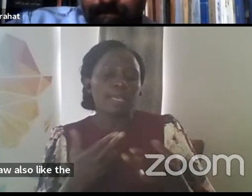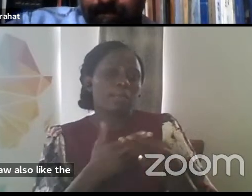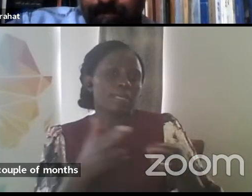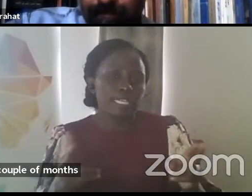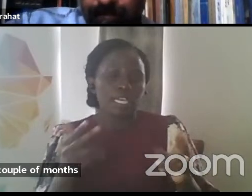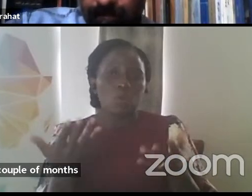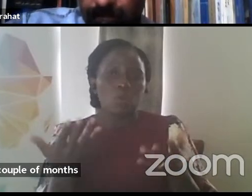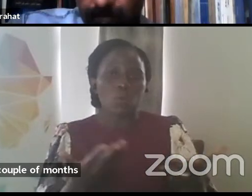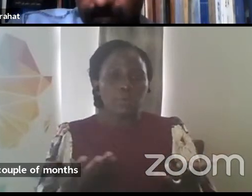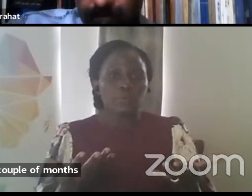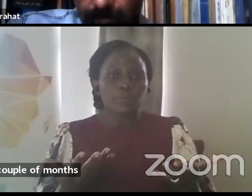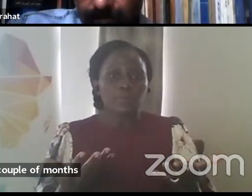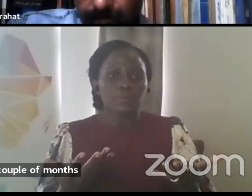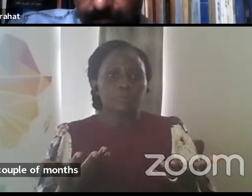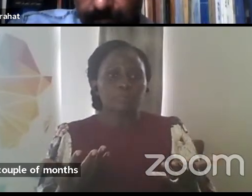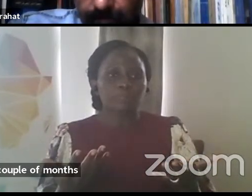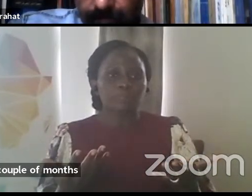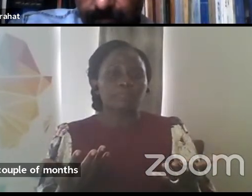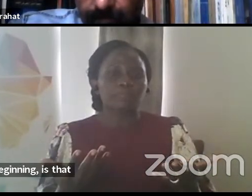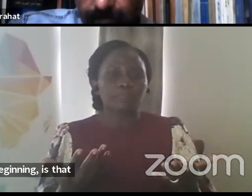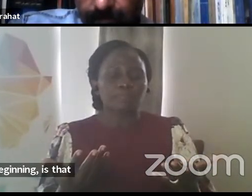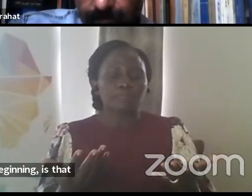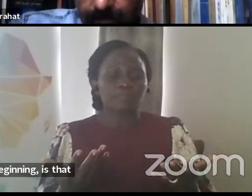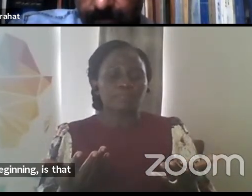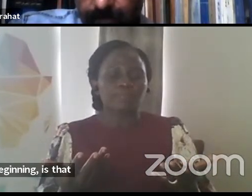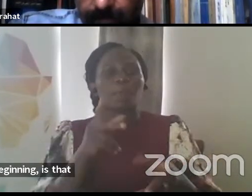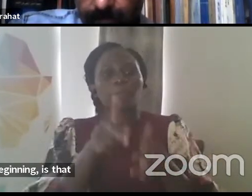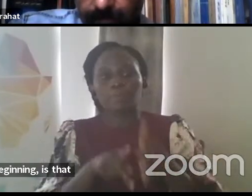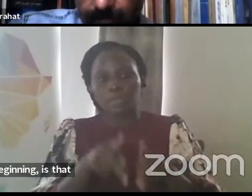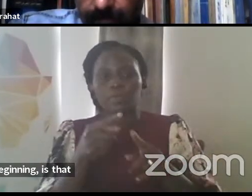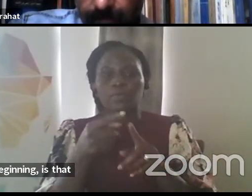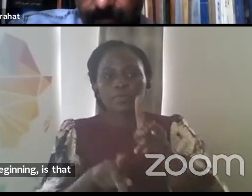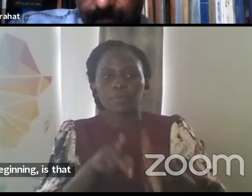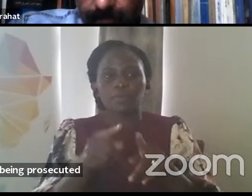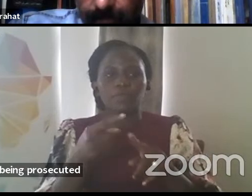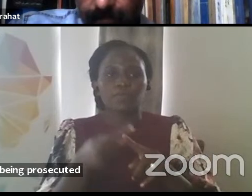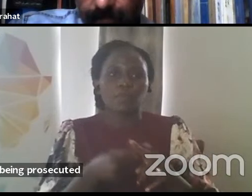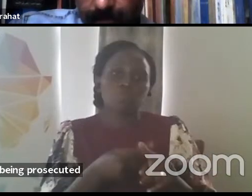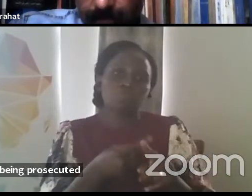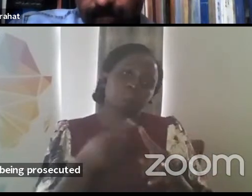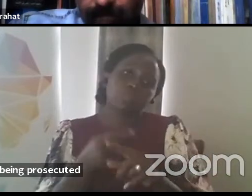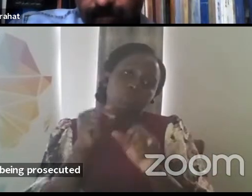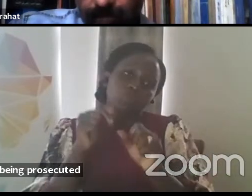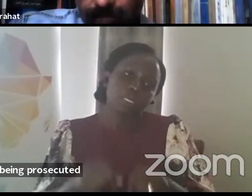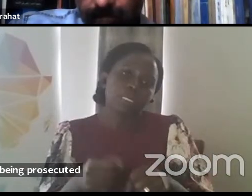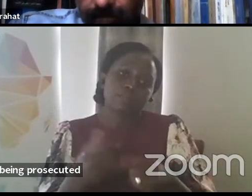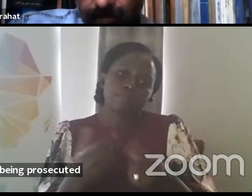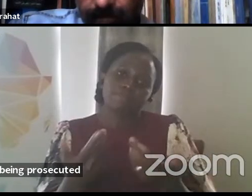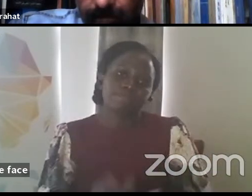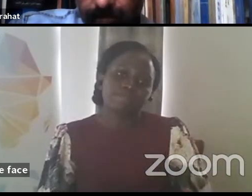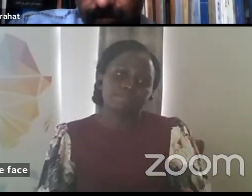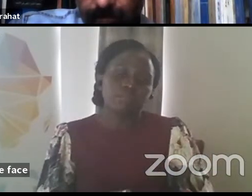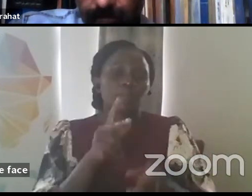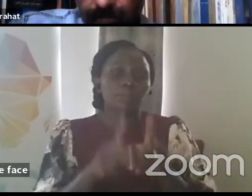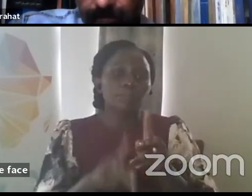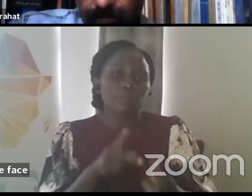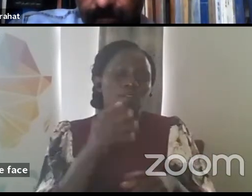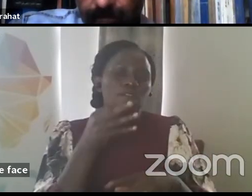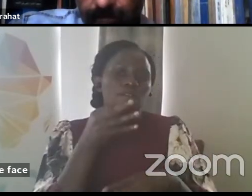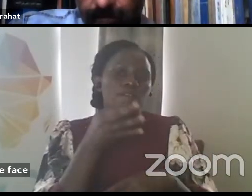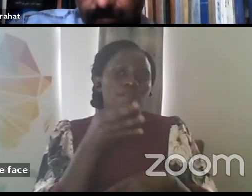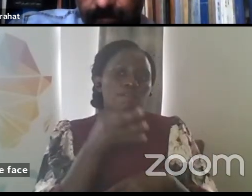we saw people from the parliament being prosecuted for their online activities, people facing military